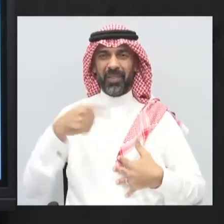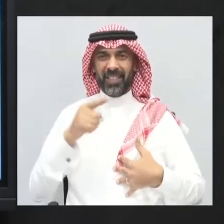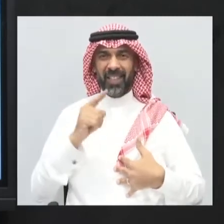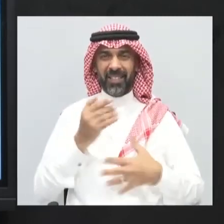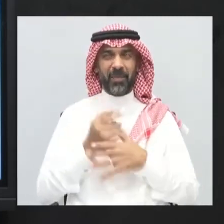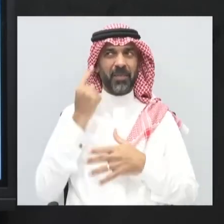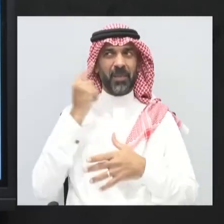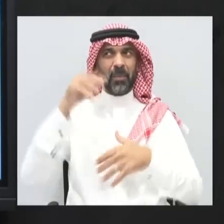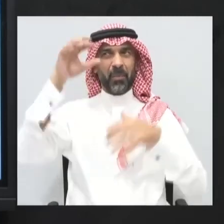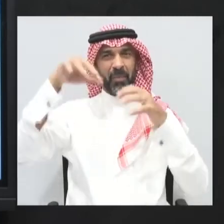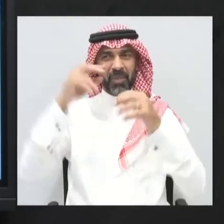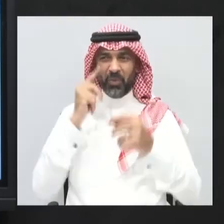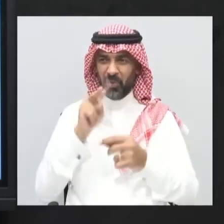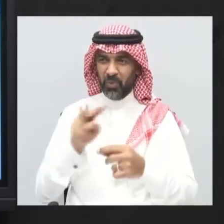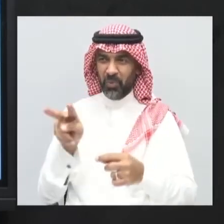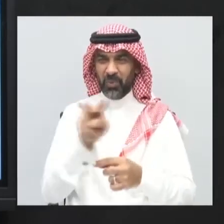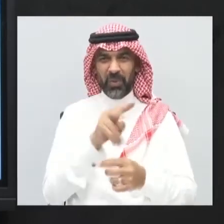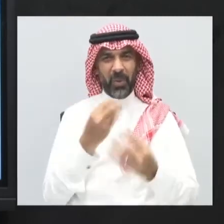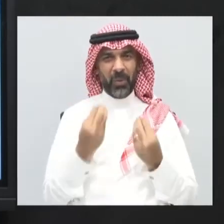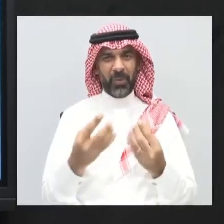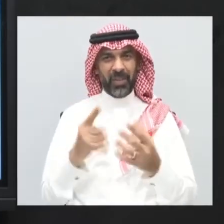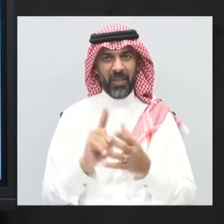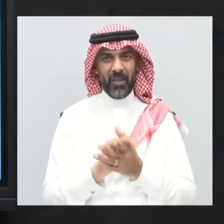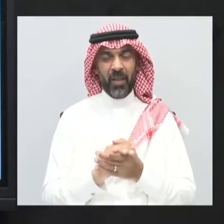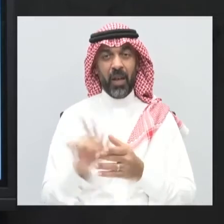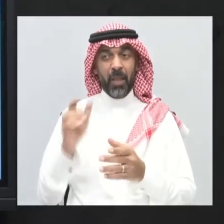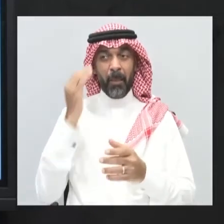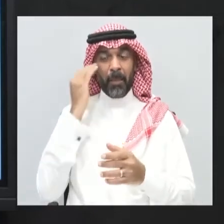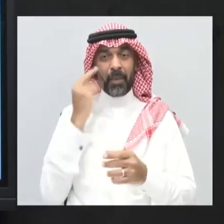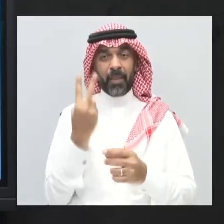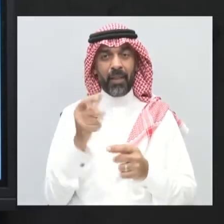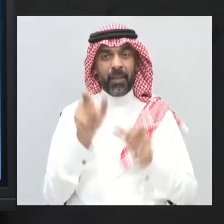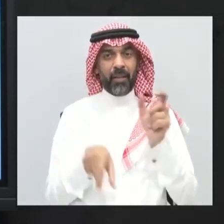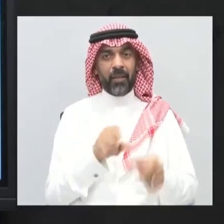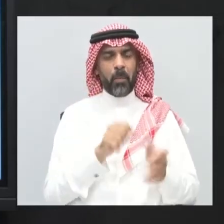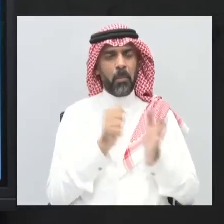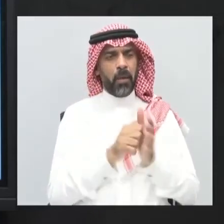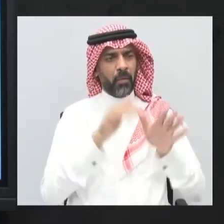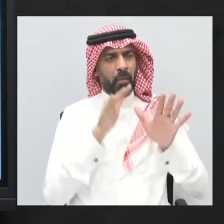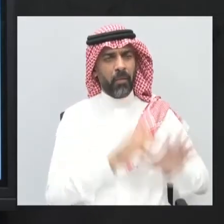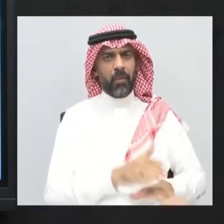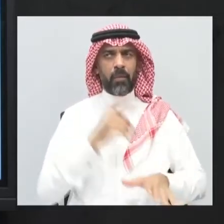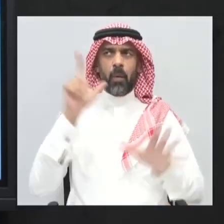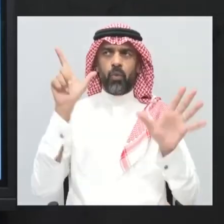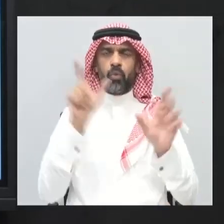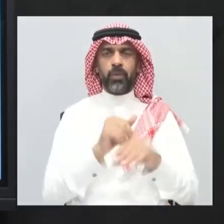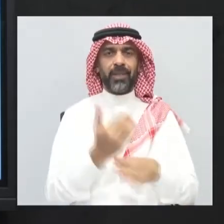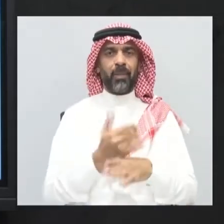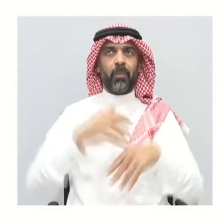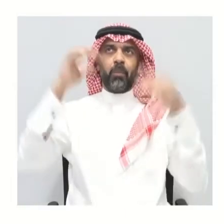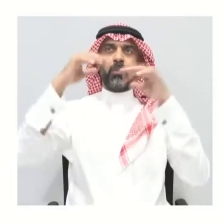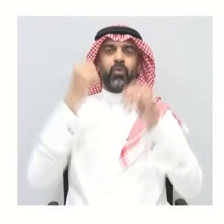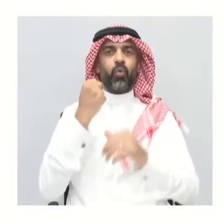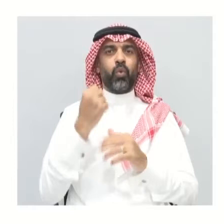it. Now, Lean and Jude, they stayed home for a whole week. They want to go outside and play. So let's read the first question